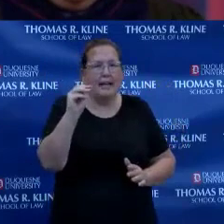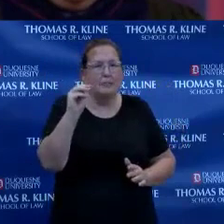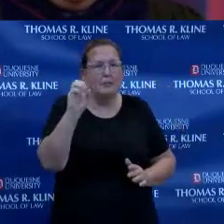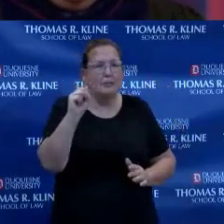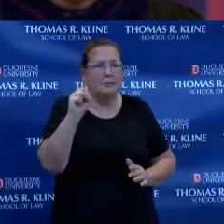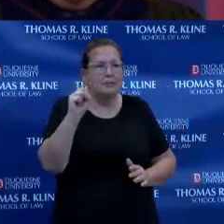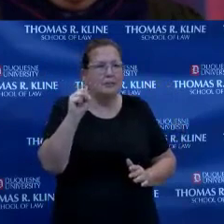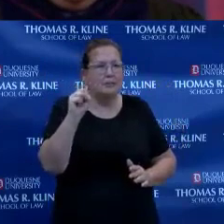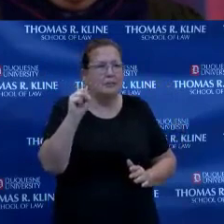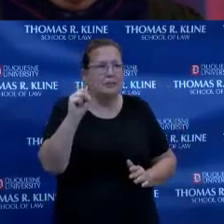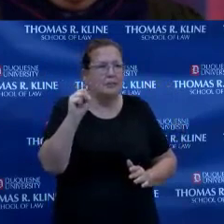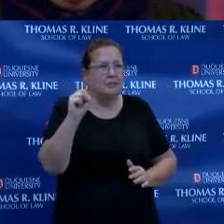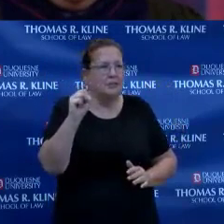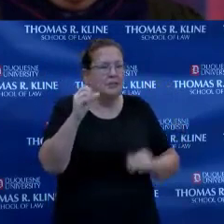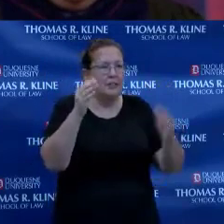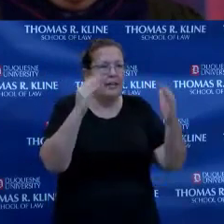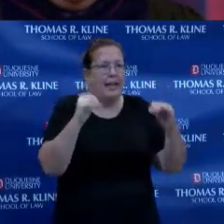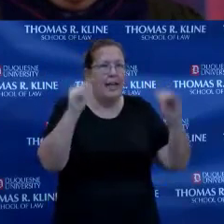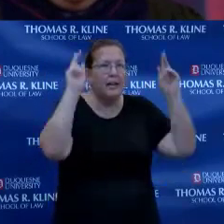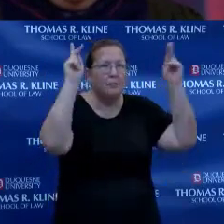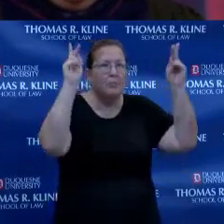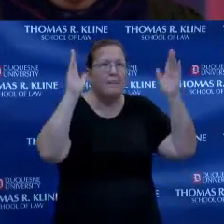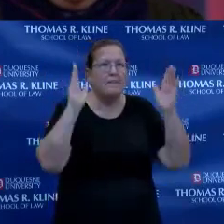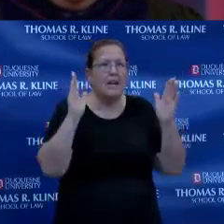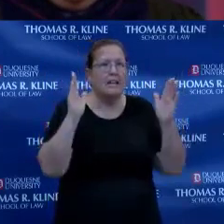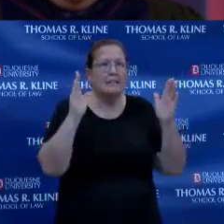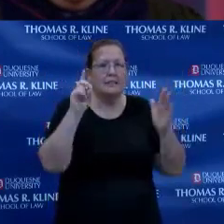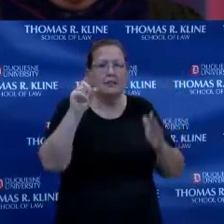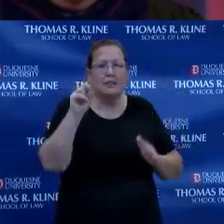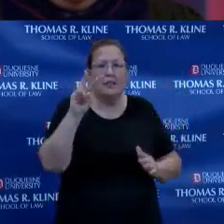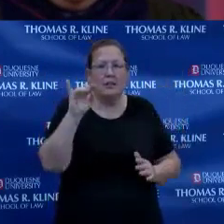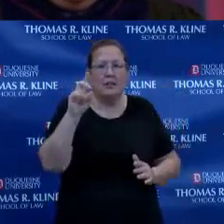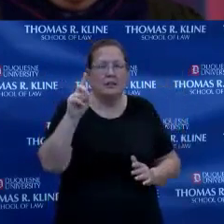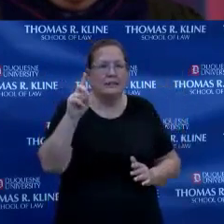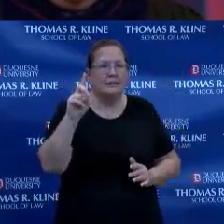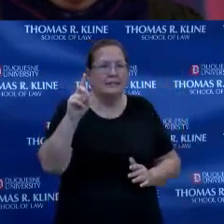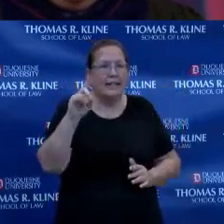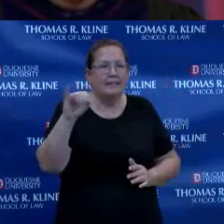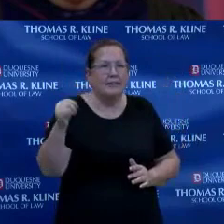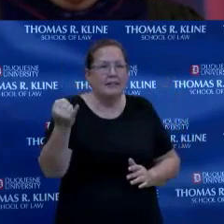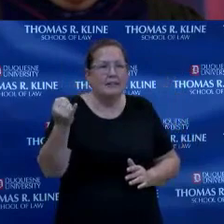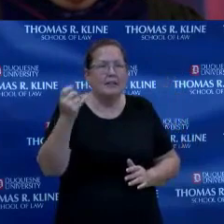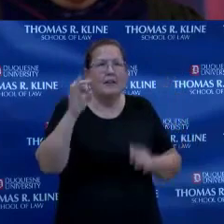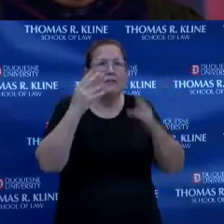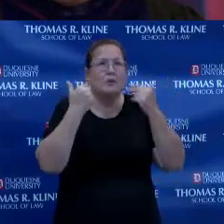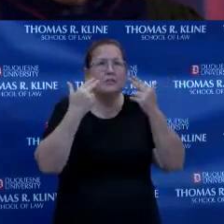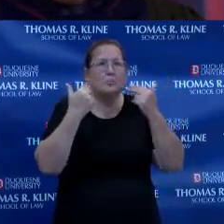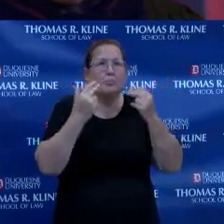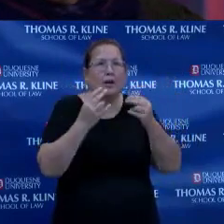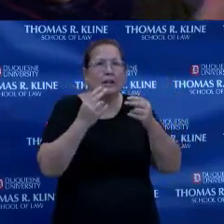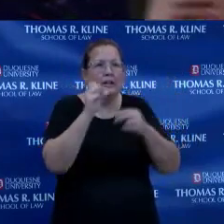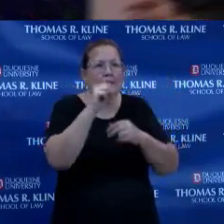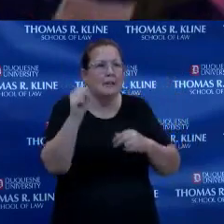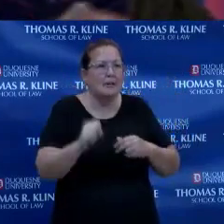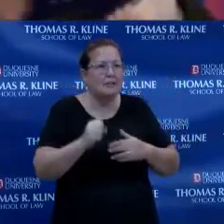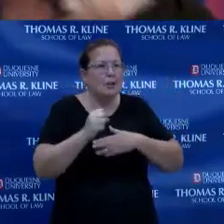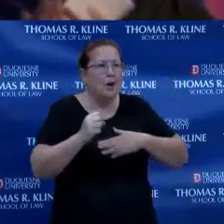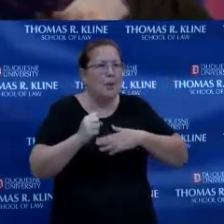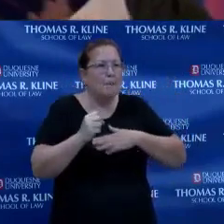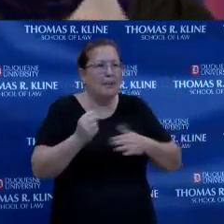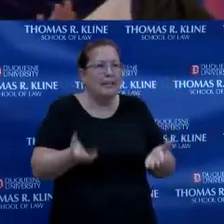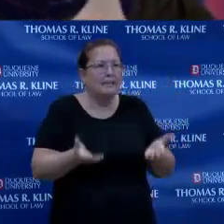fall semester, and Professor David Jamieson of spring semester. Please stand and be recognized.